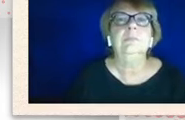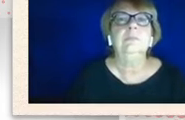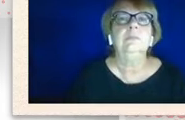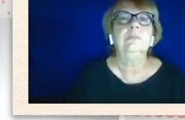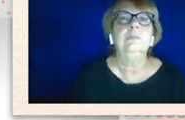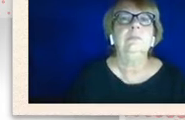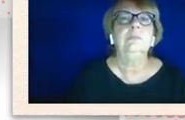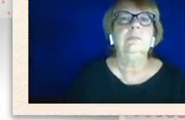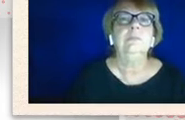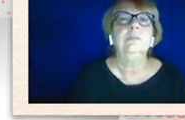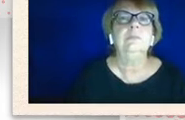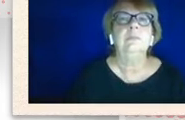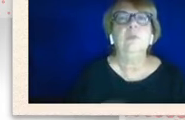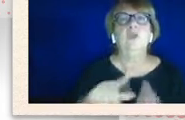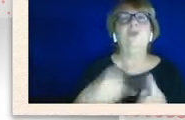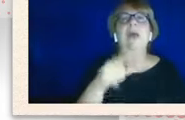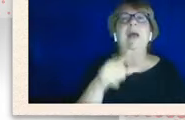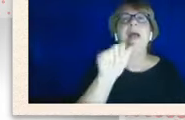ATVFL